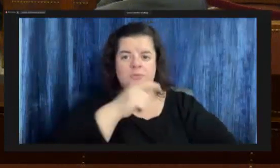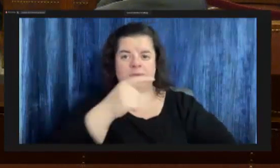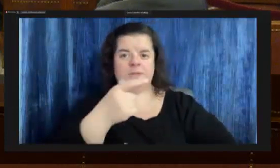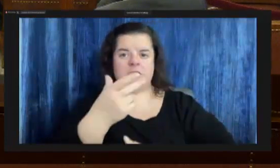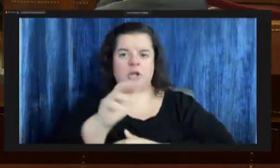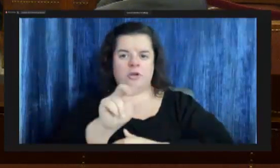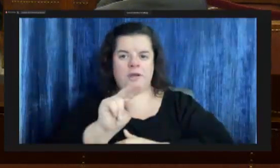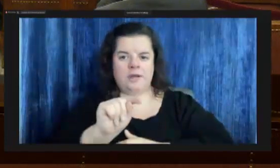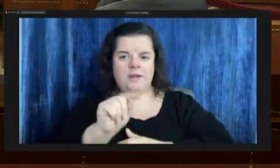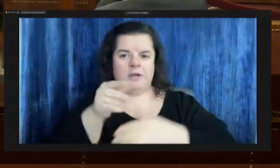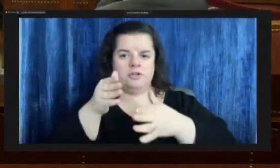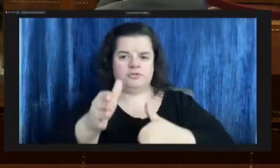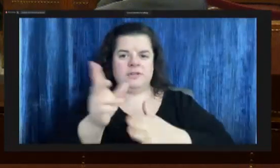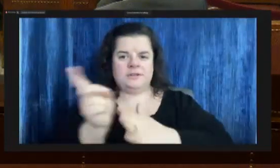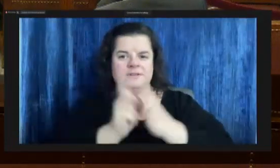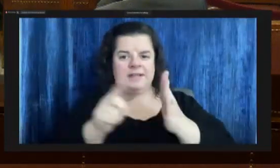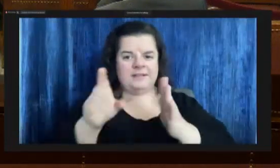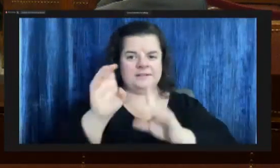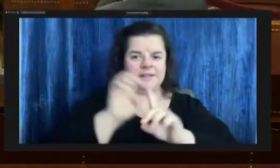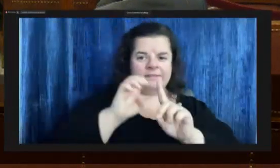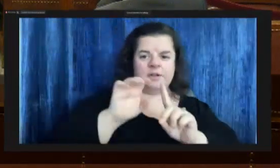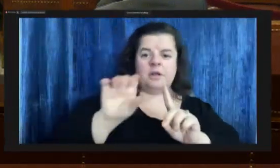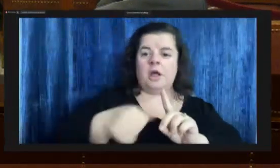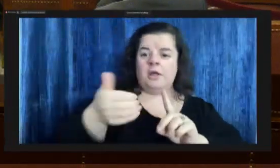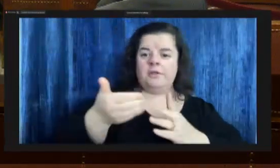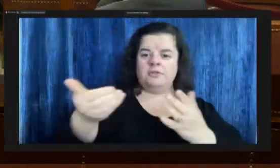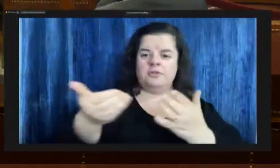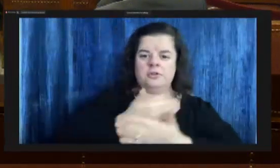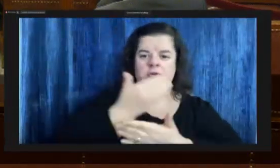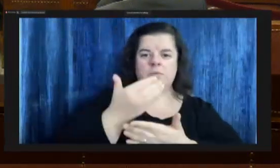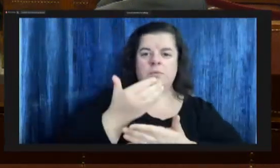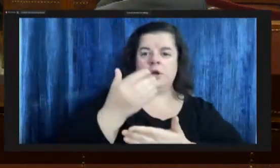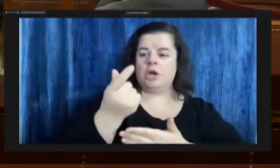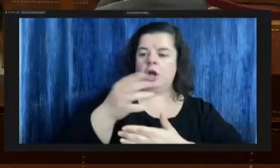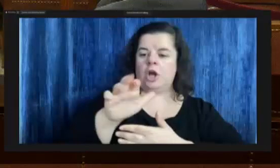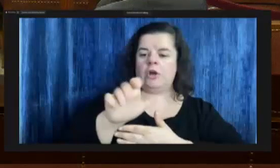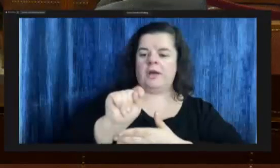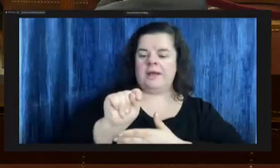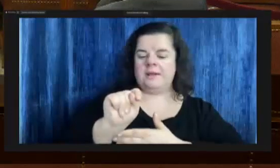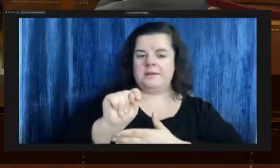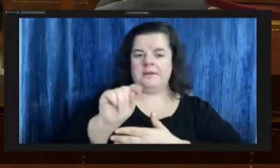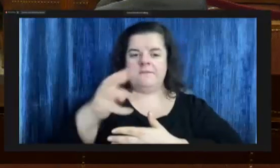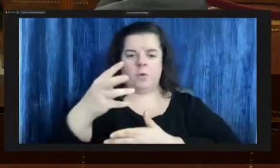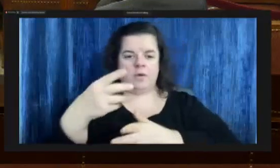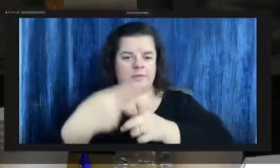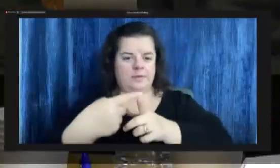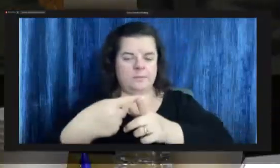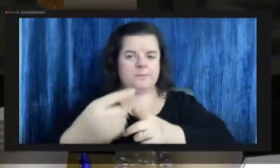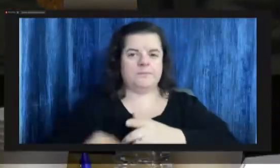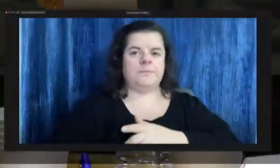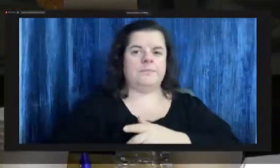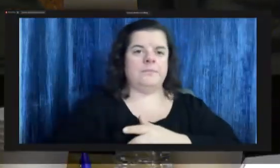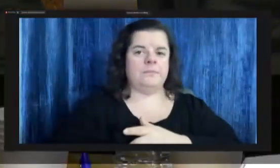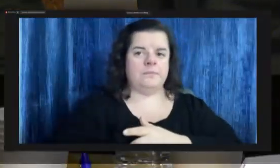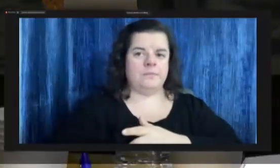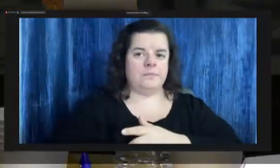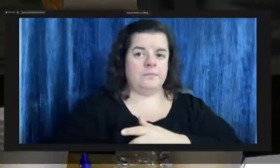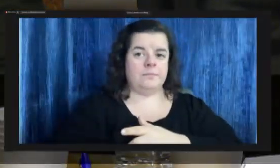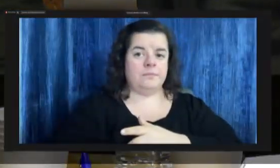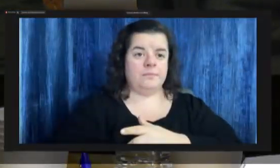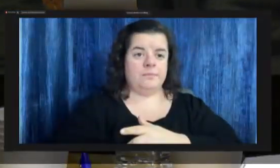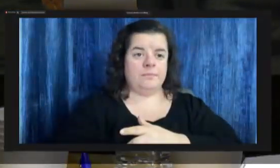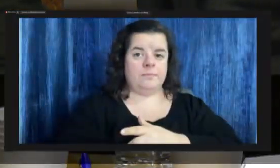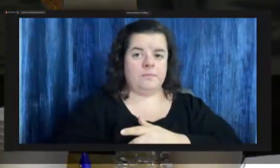elevators, because the other ones are new, right? Yeah, Grant Street, okay. 4th Avenue side. Yeah, I know. I mean, they don't work half the